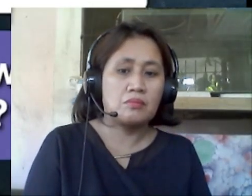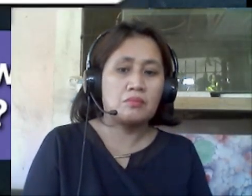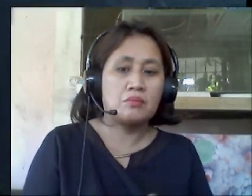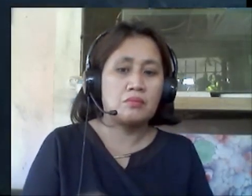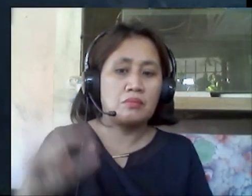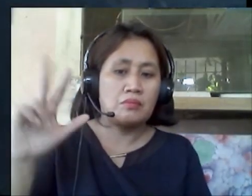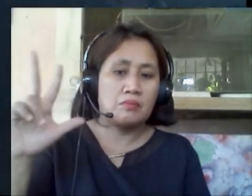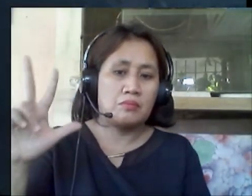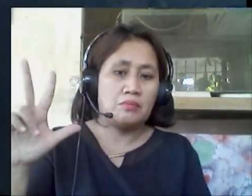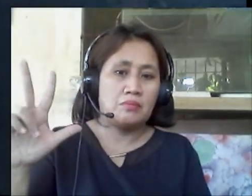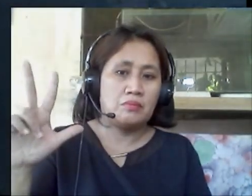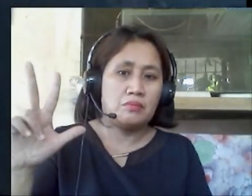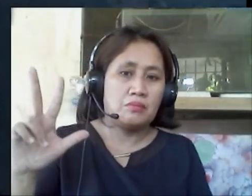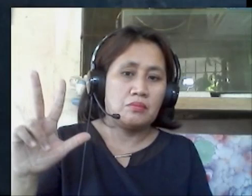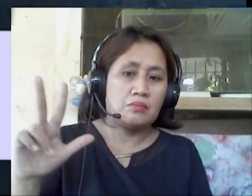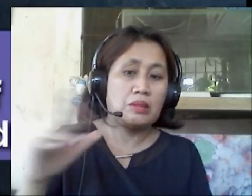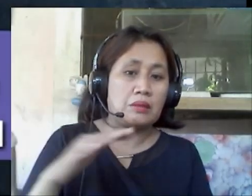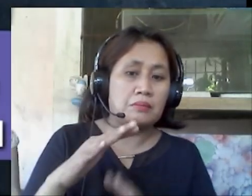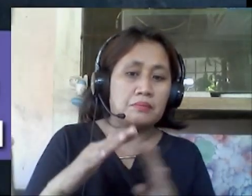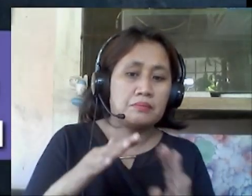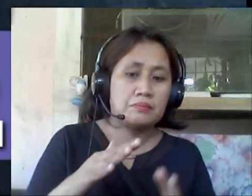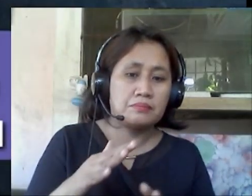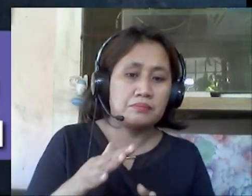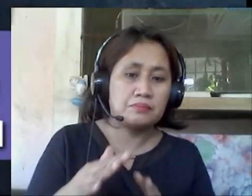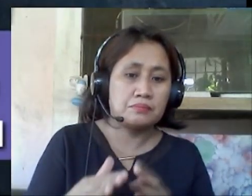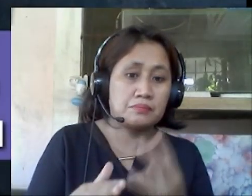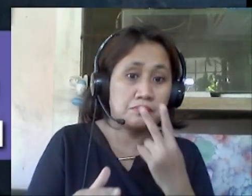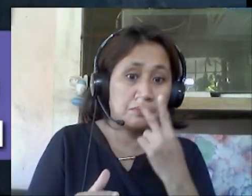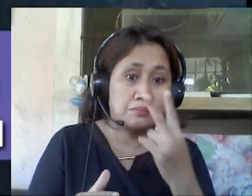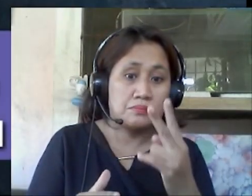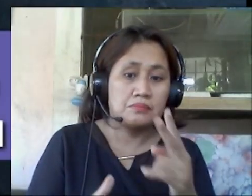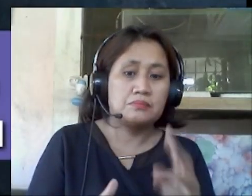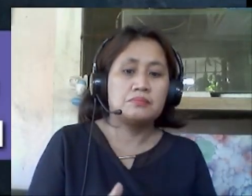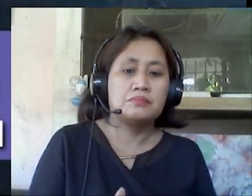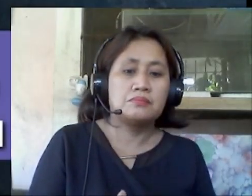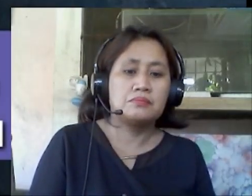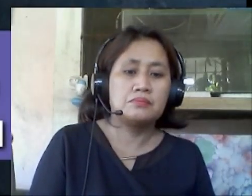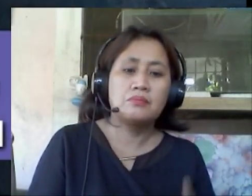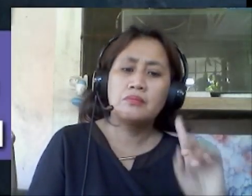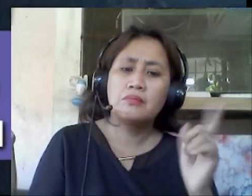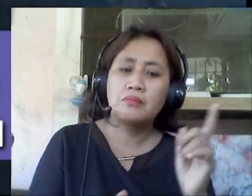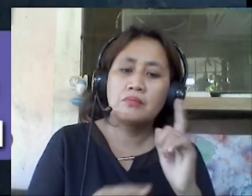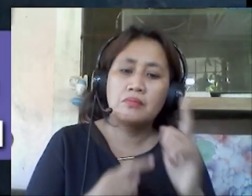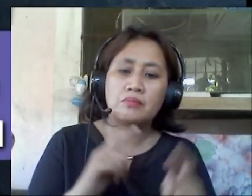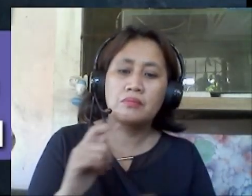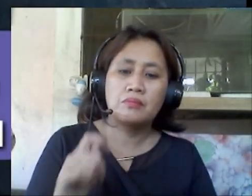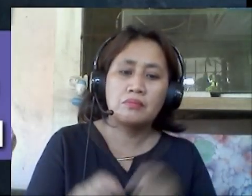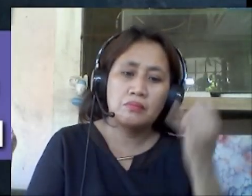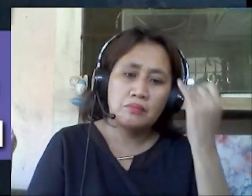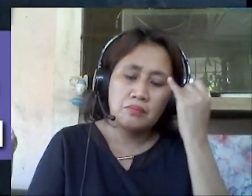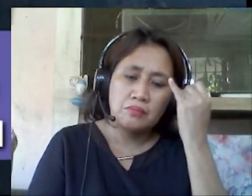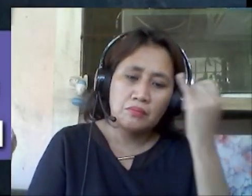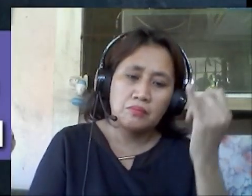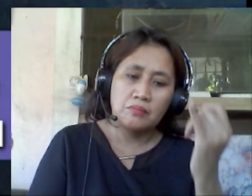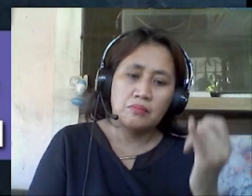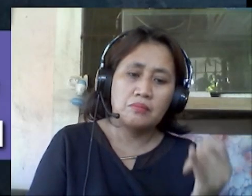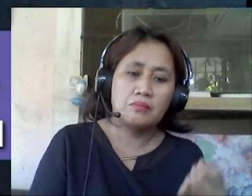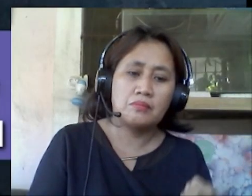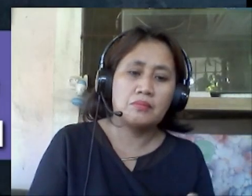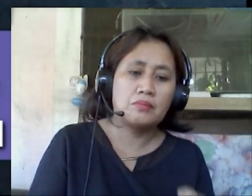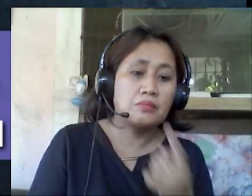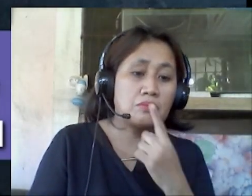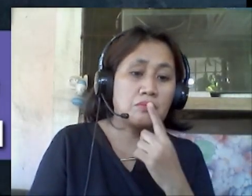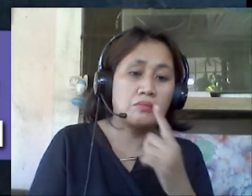Question number 3. Based on the format of the bibliography entry, what type of information source is referred to?